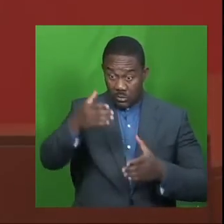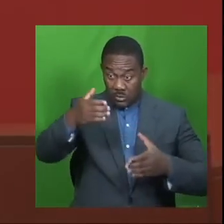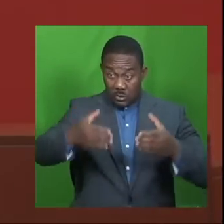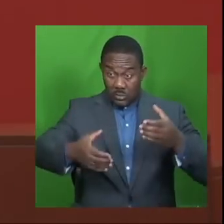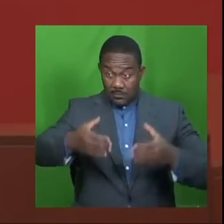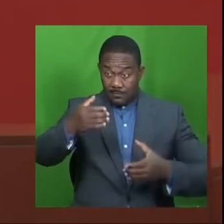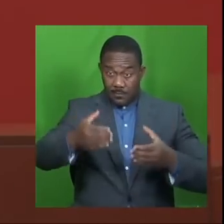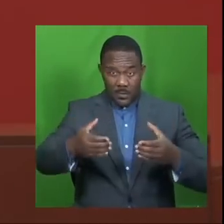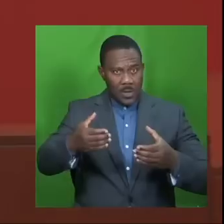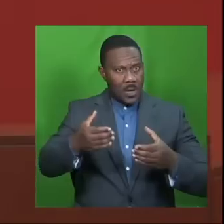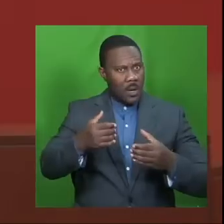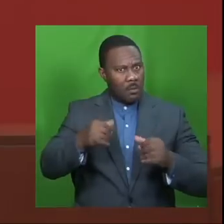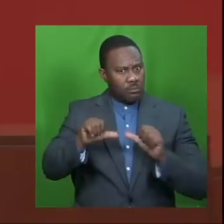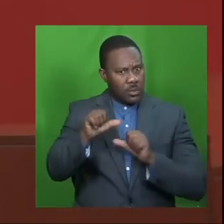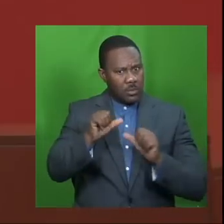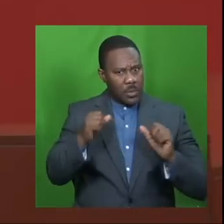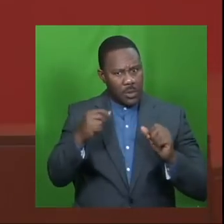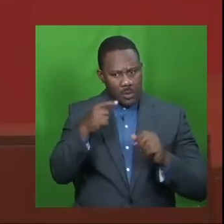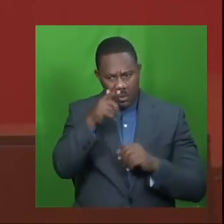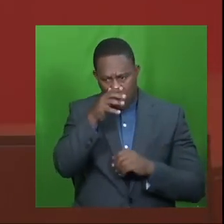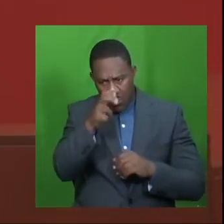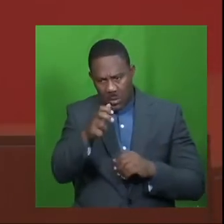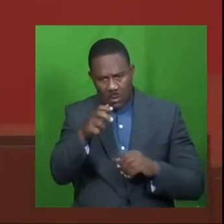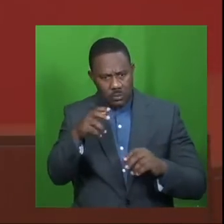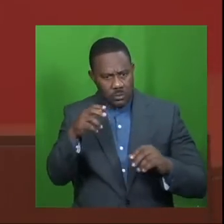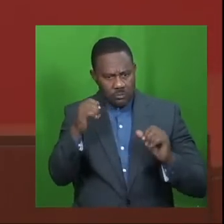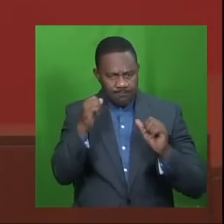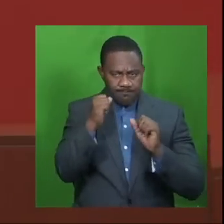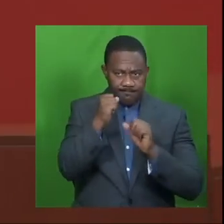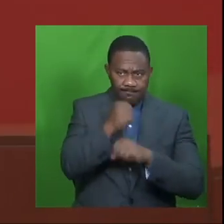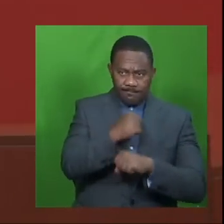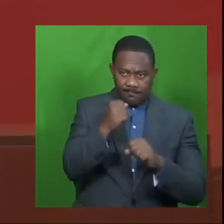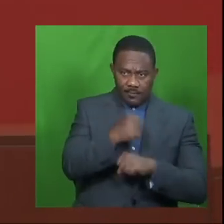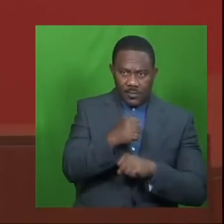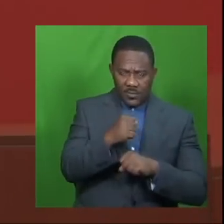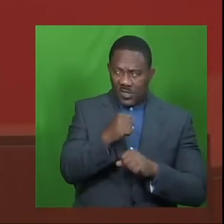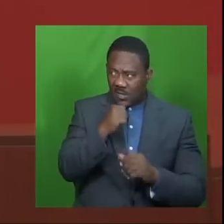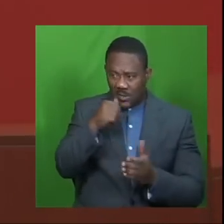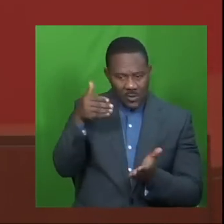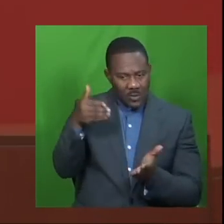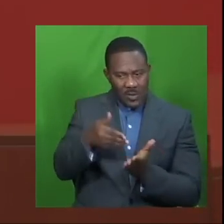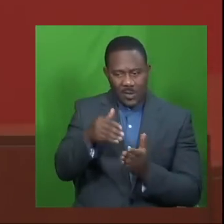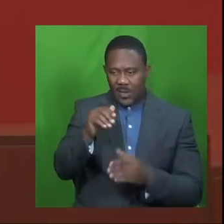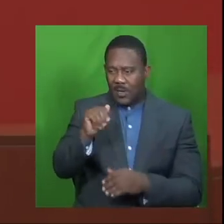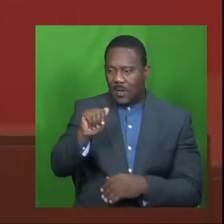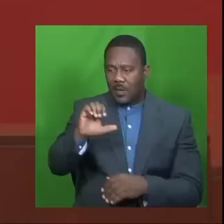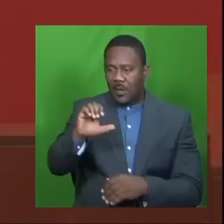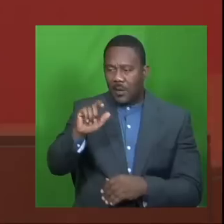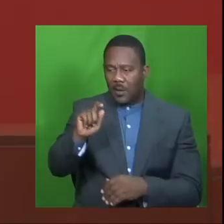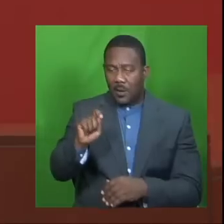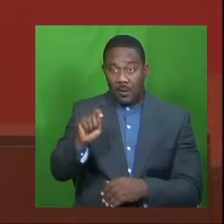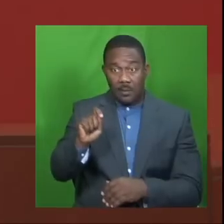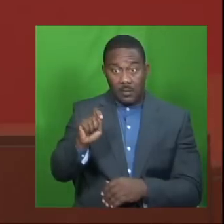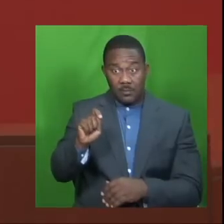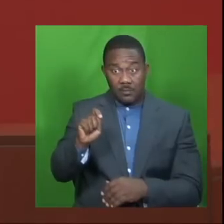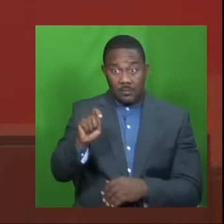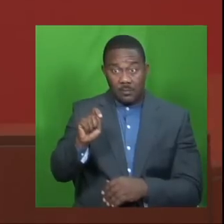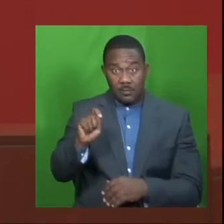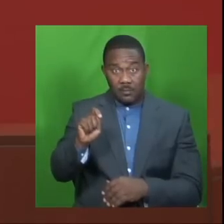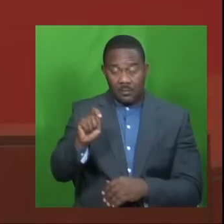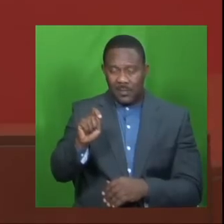on fighting corruption is not in the act. The fault is in